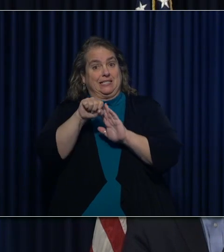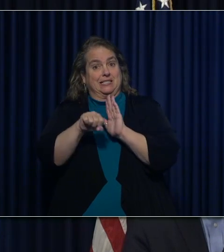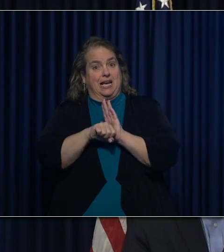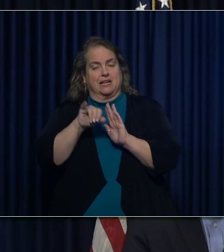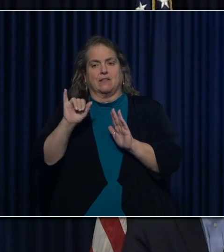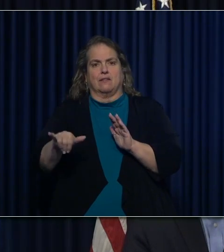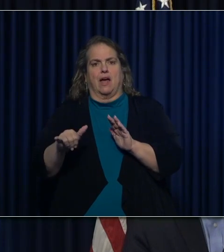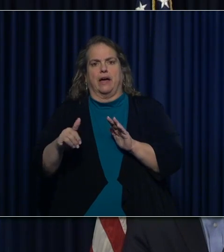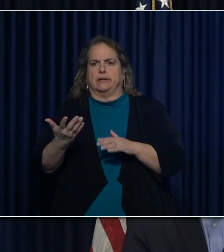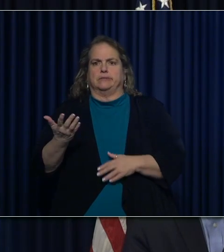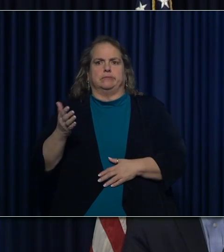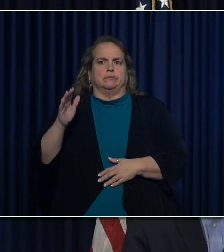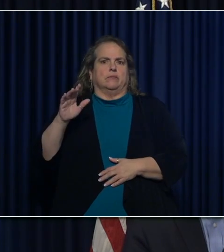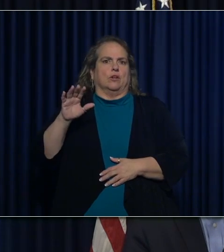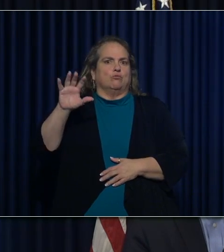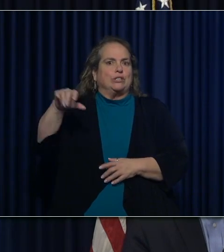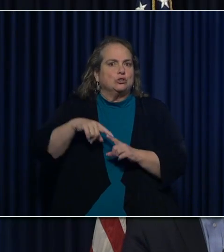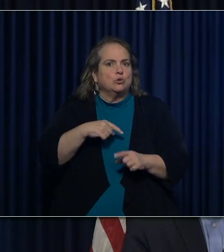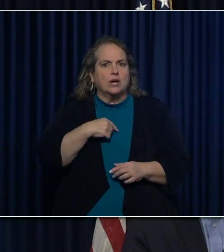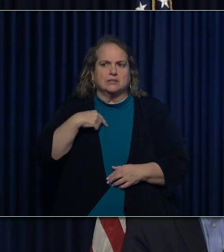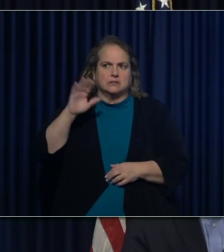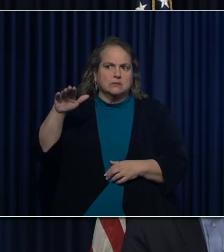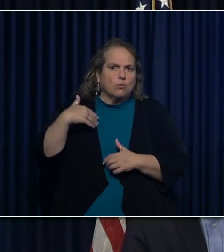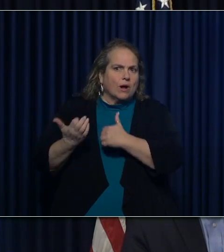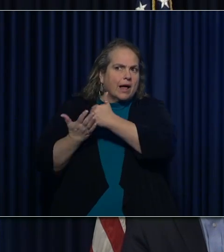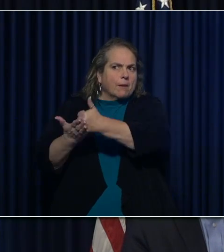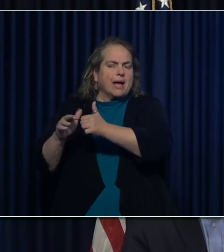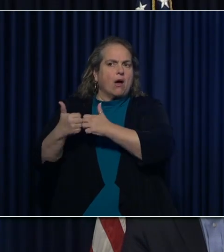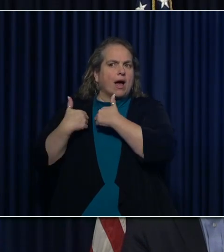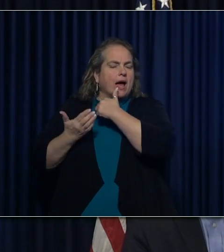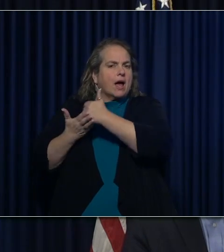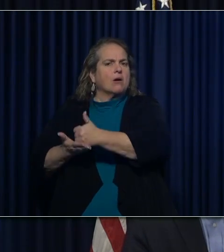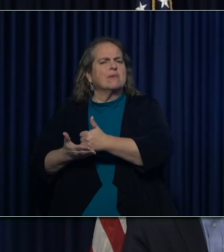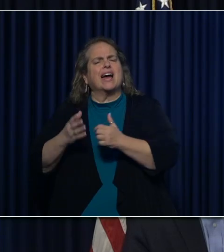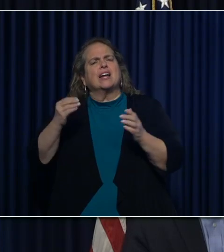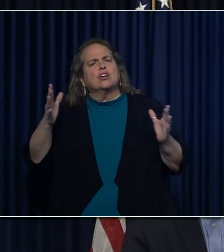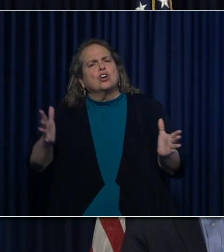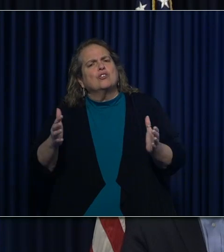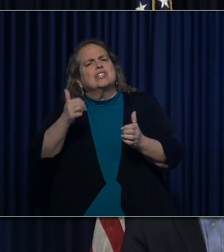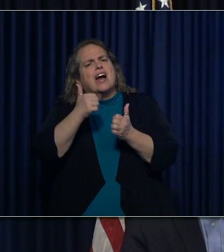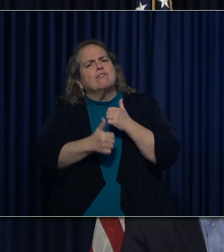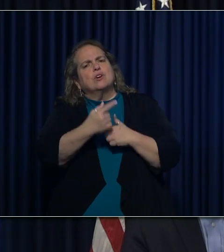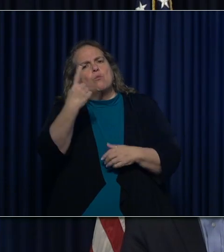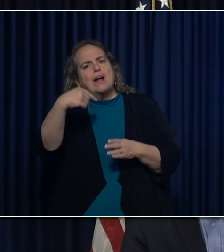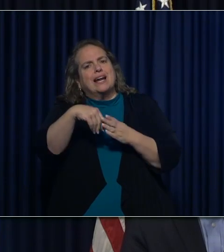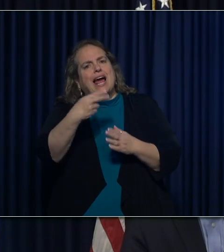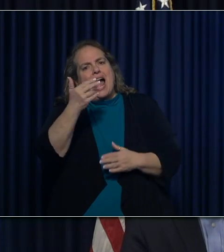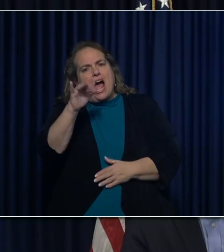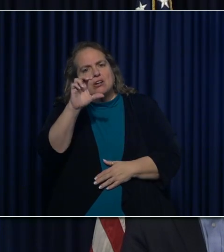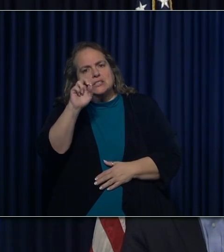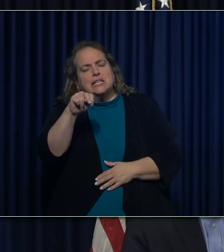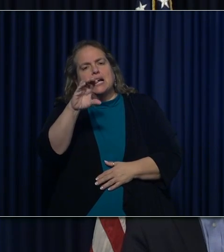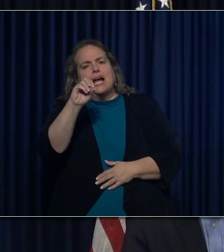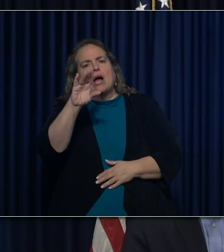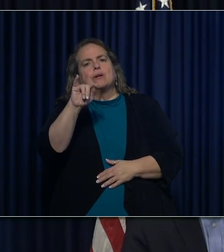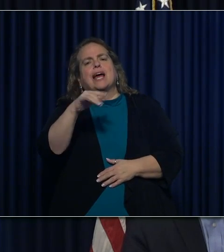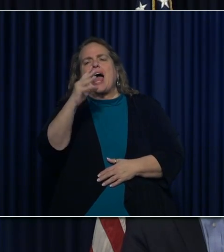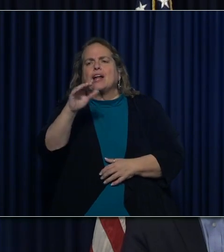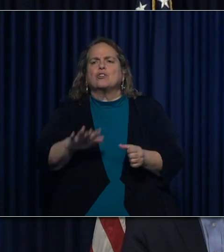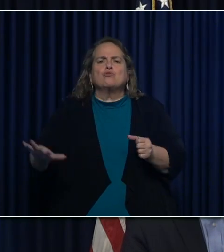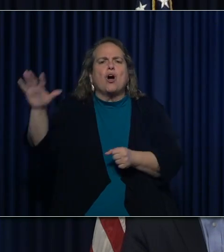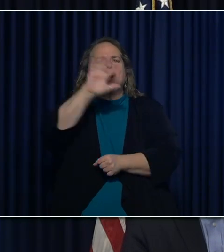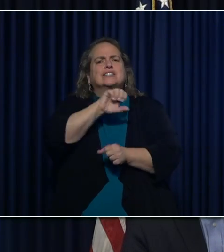to us and offered help. And I want to encourage everyone in Harrison County and all across the state not to